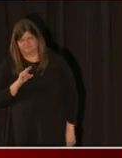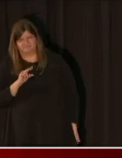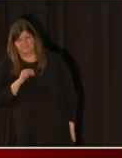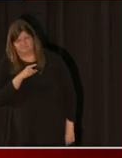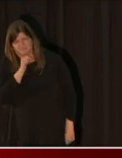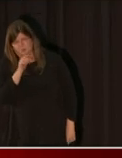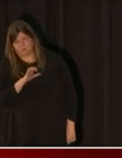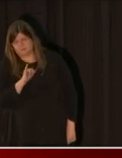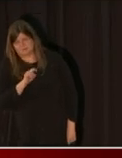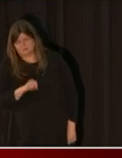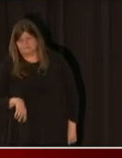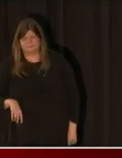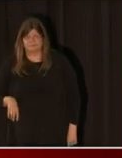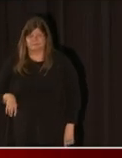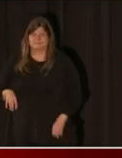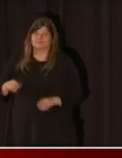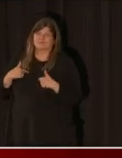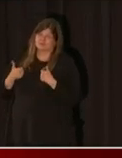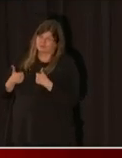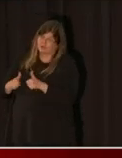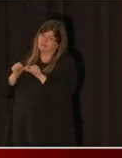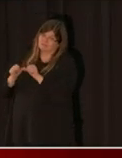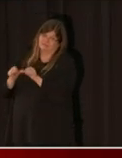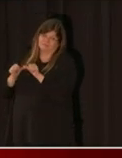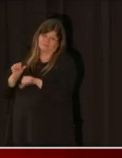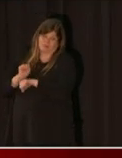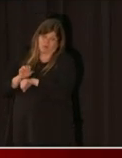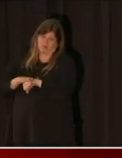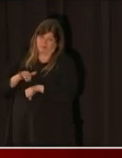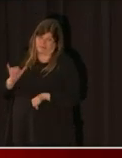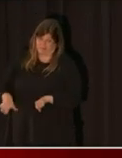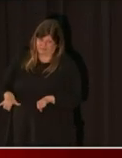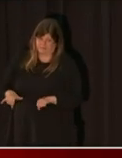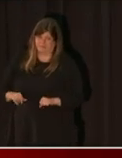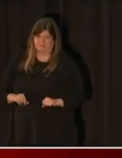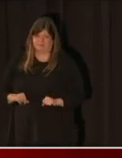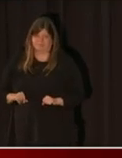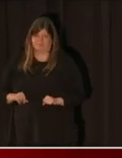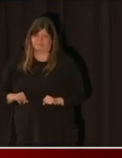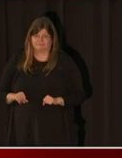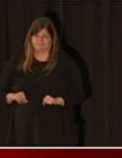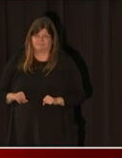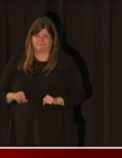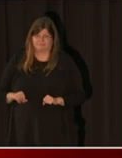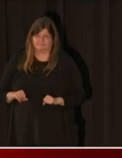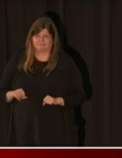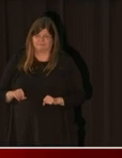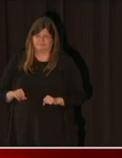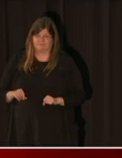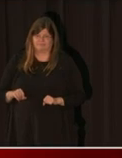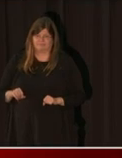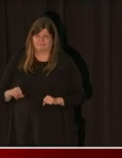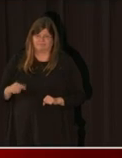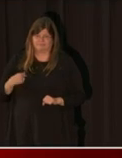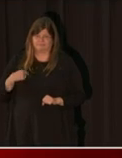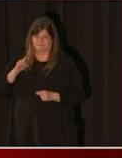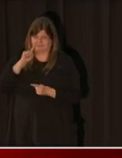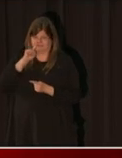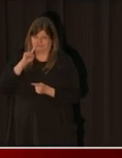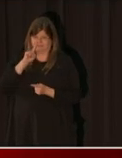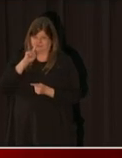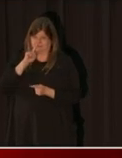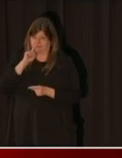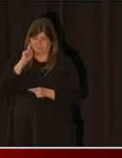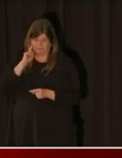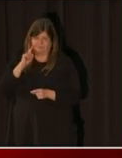so we continue to work on that. So let me, I think you know that I don't believe that encampments are safe, not for the